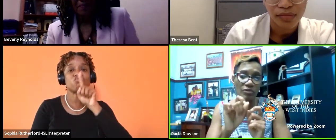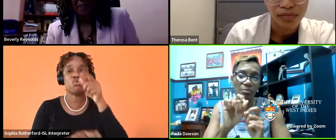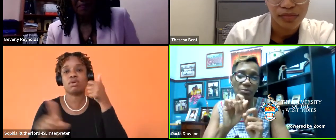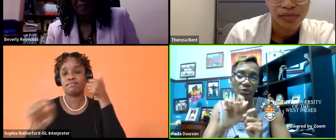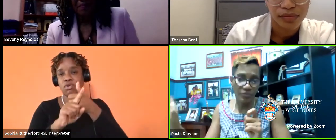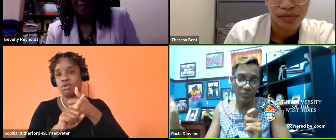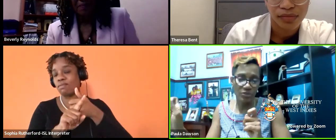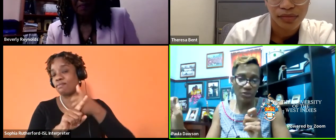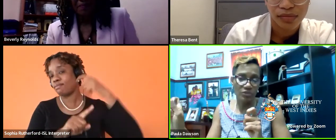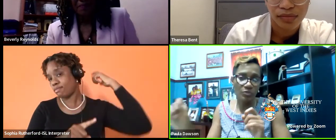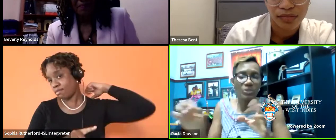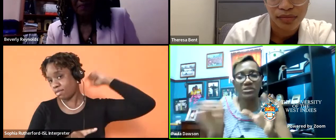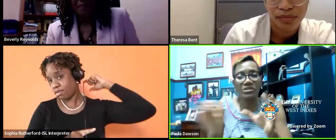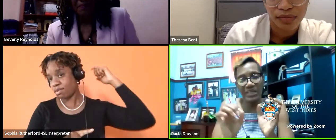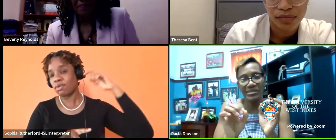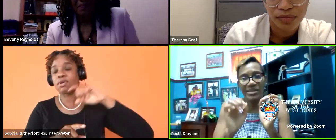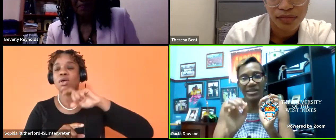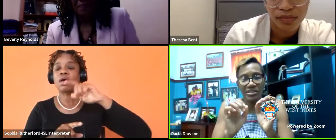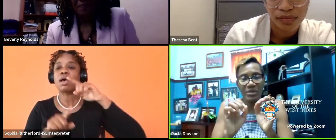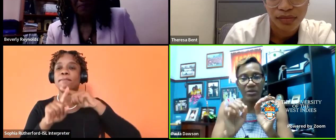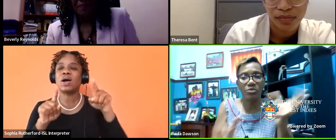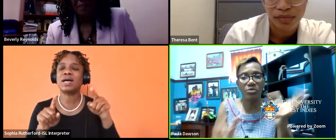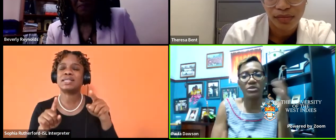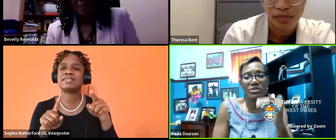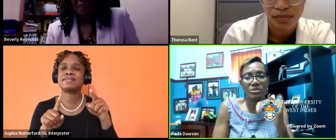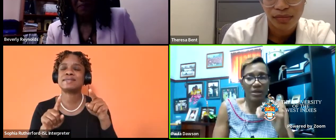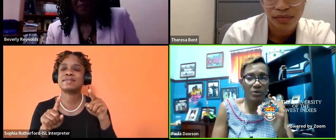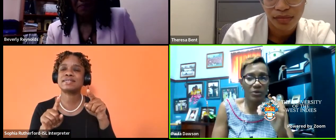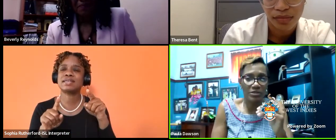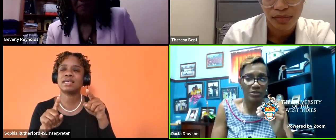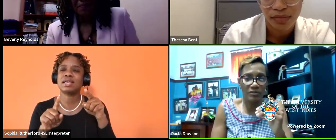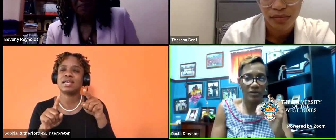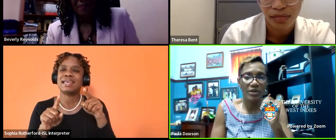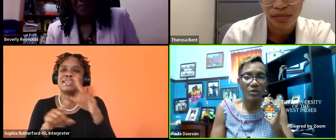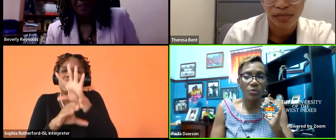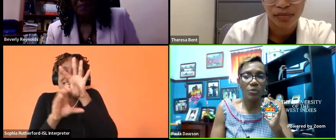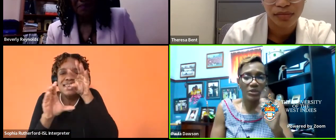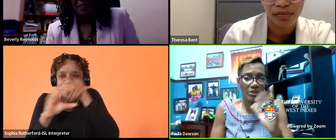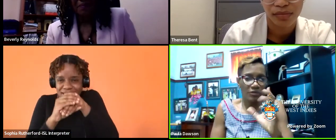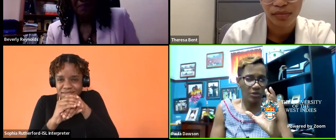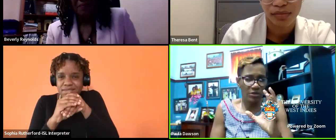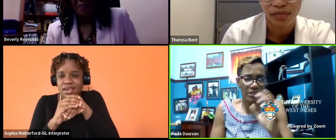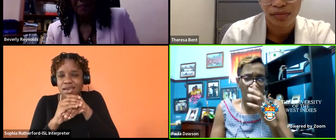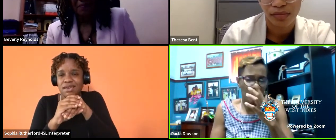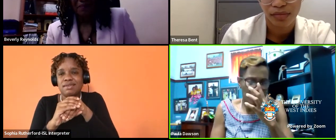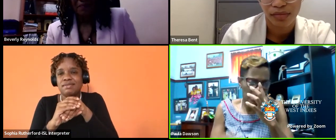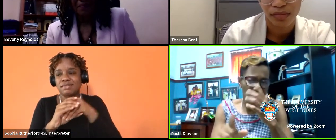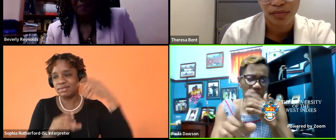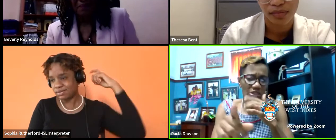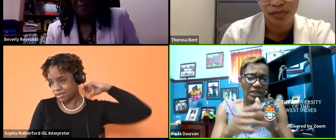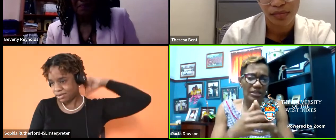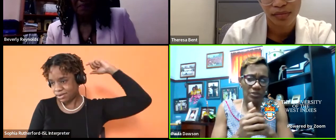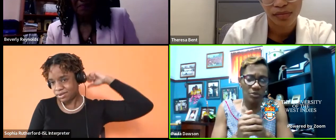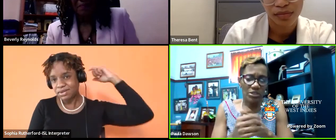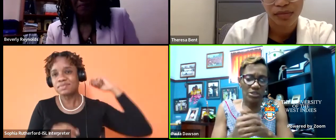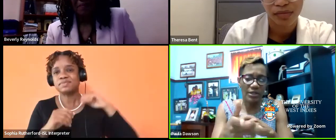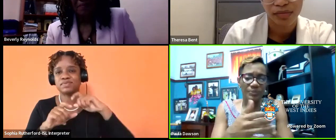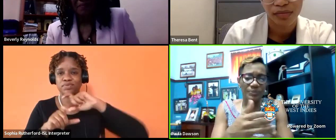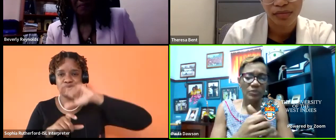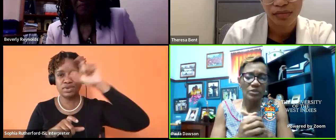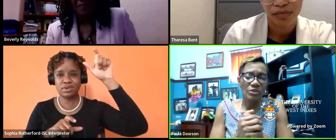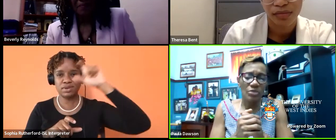of the peripheral nerve, which is located in the spinal cord, but not the spinal cord itself, which, if you understand what I mean, similar to ALS,